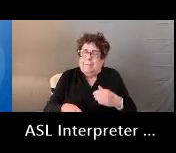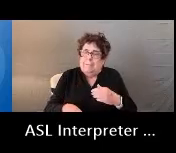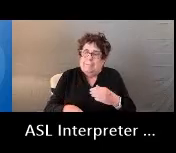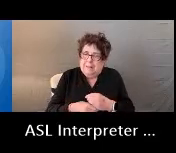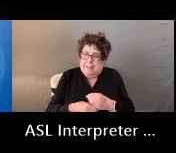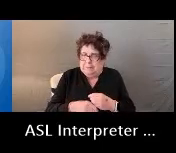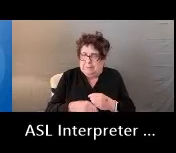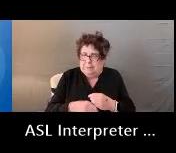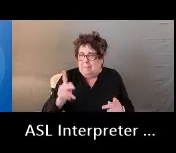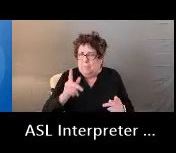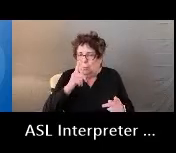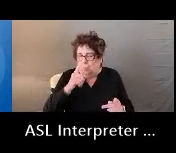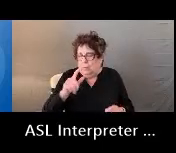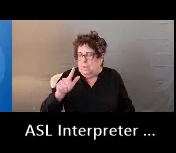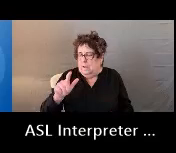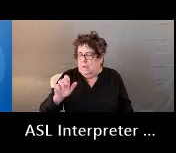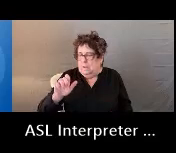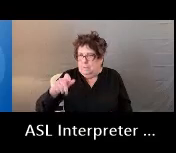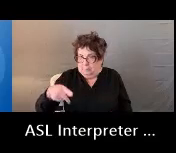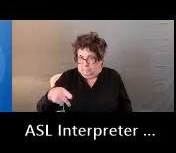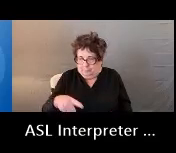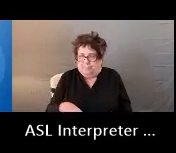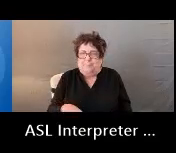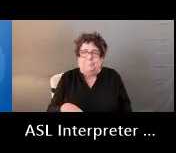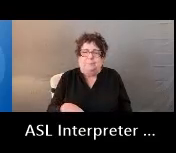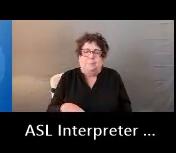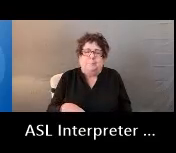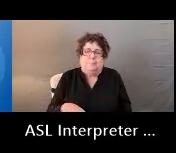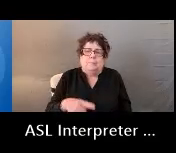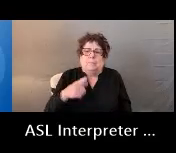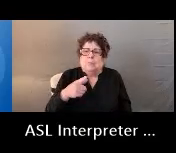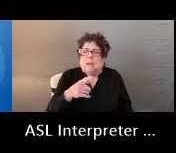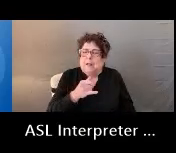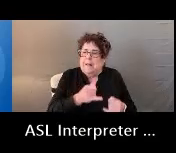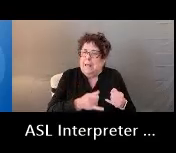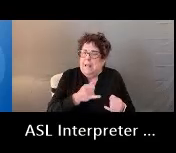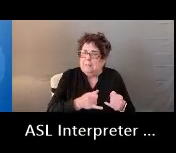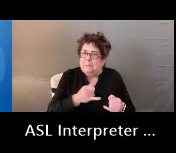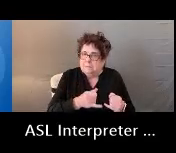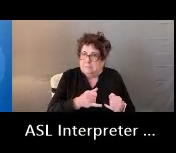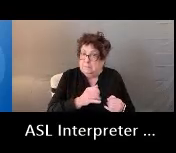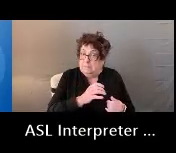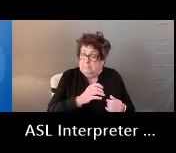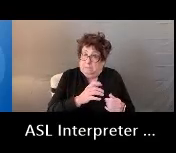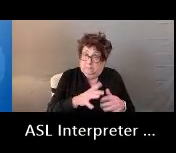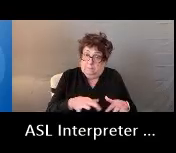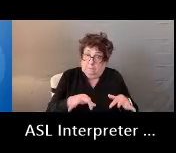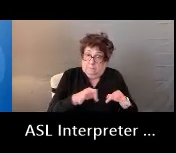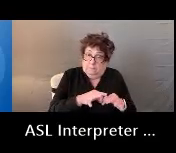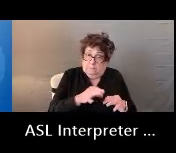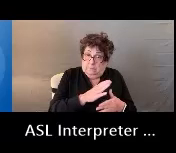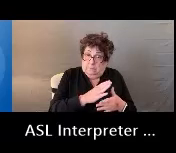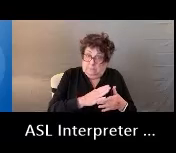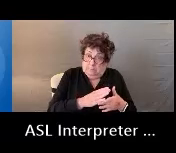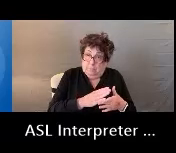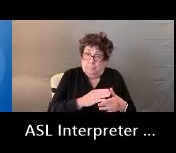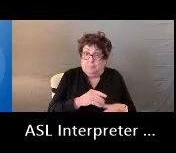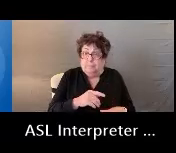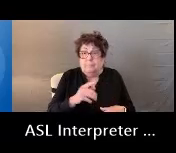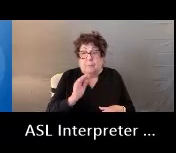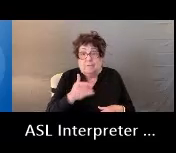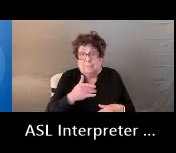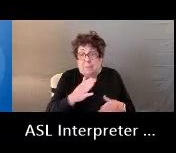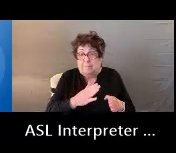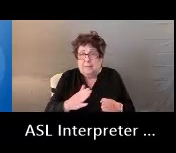proficient. And then the last core component of implementing our plan was the monitoring and the updating piece, which is